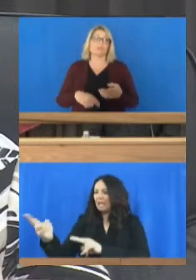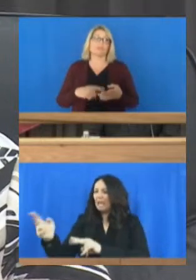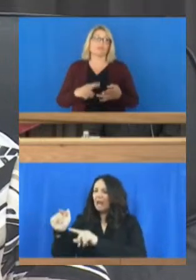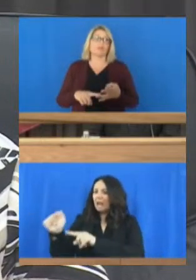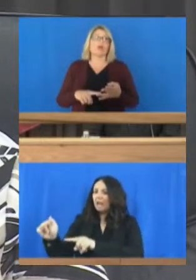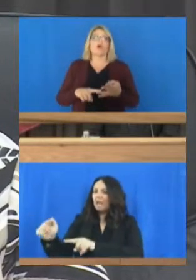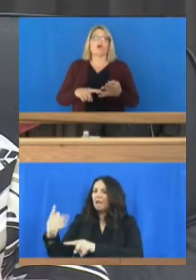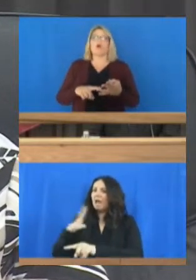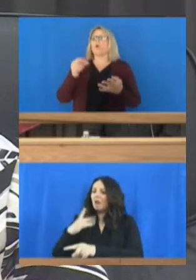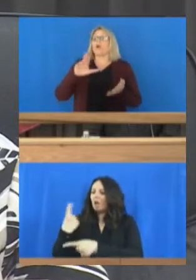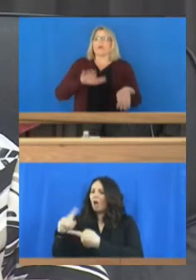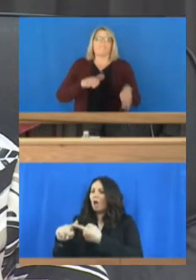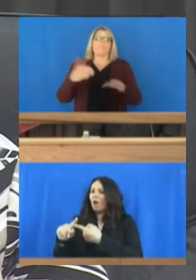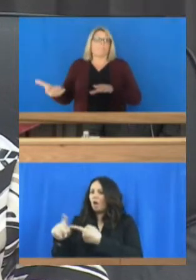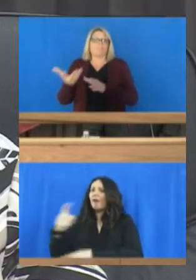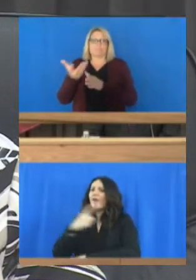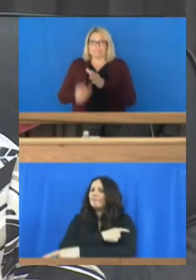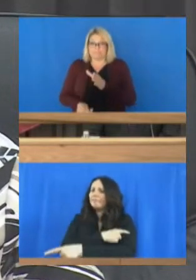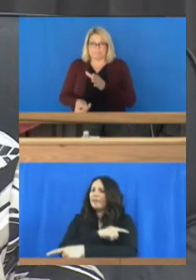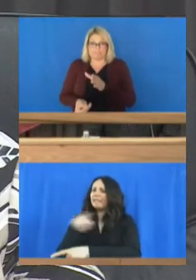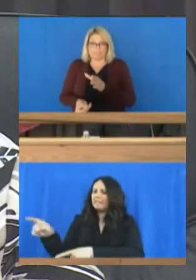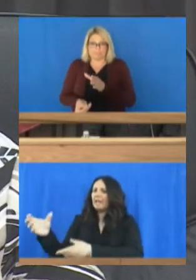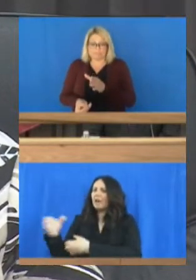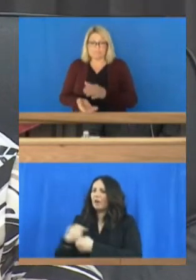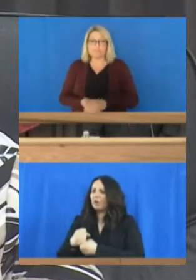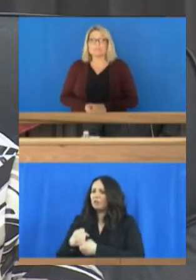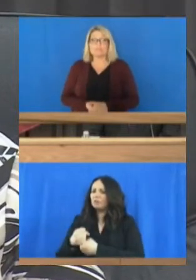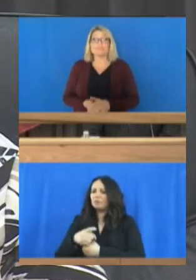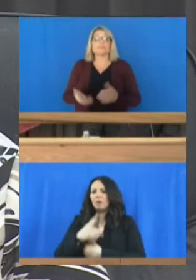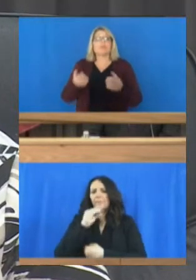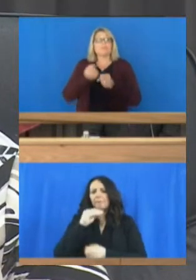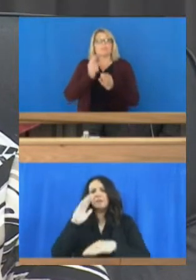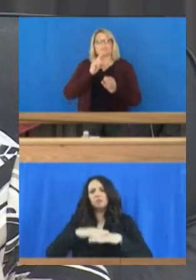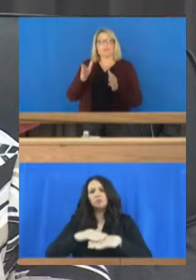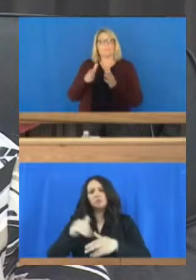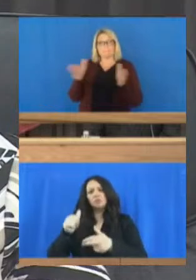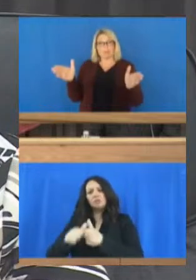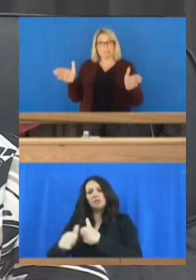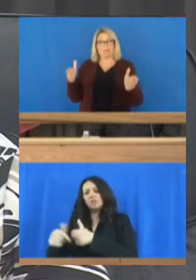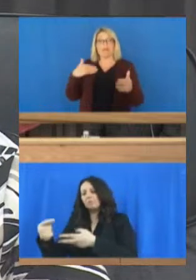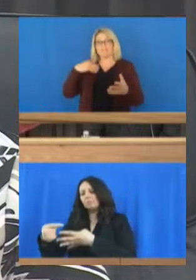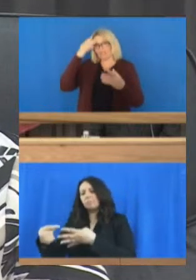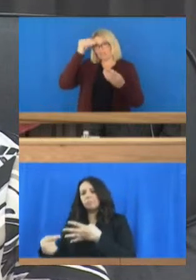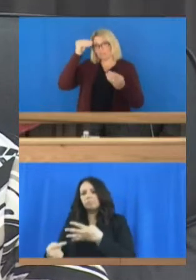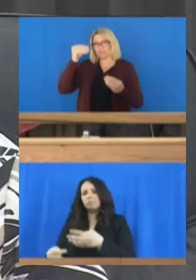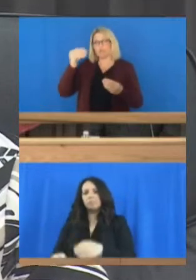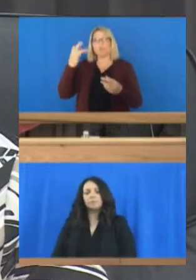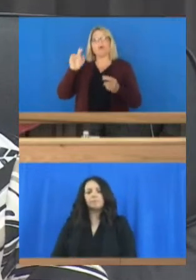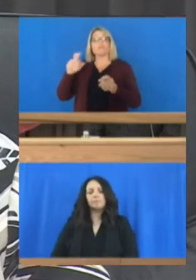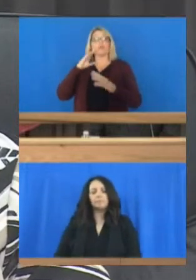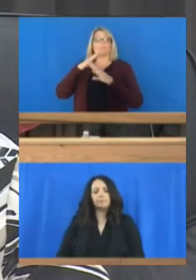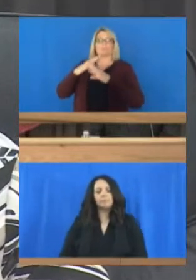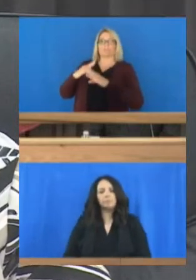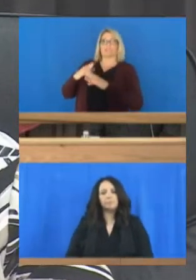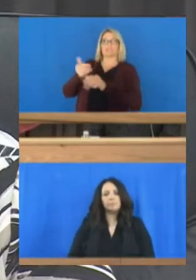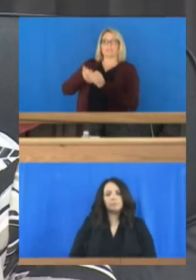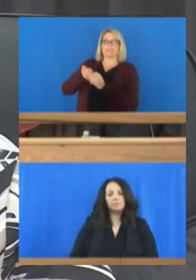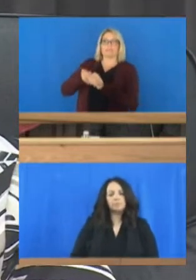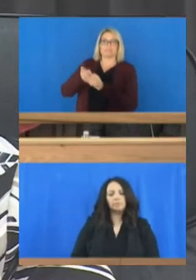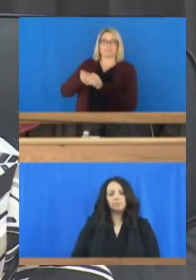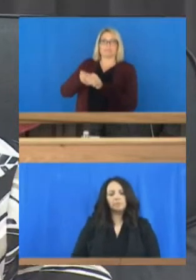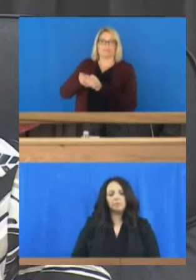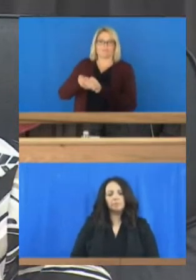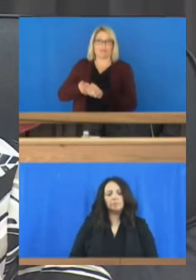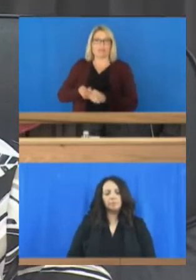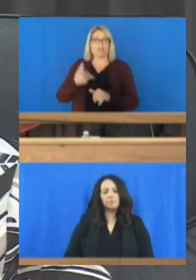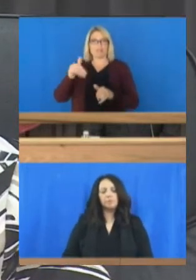effective, they're very, very effective against hospitalization, ICU admission, and death, but it only applies if, again, the right amount of